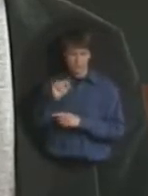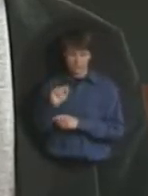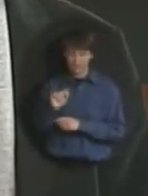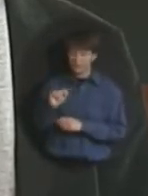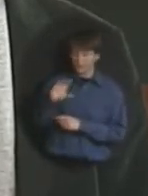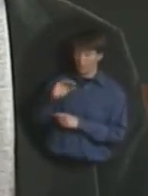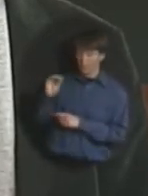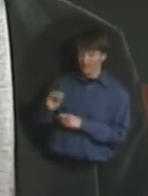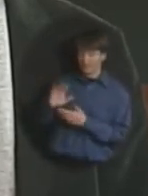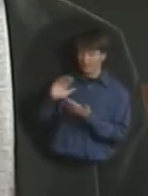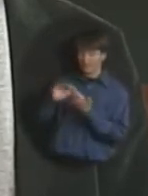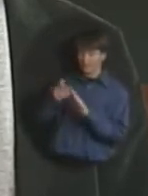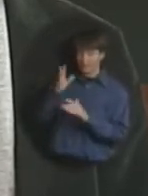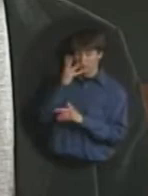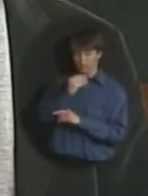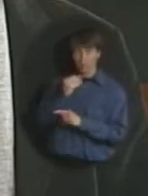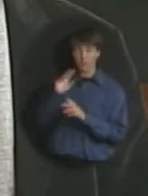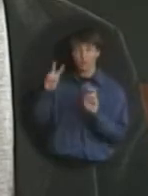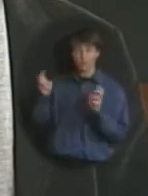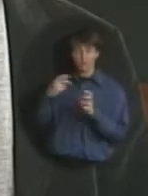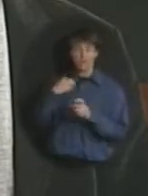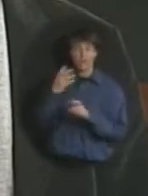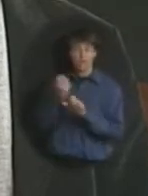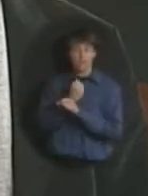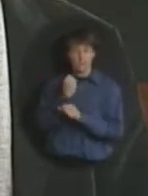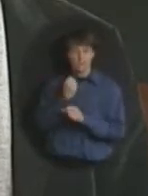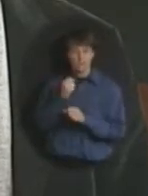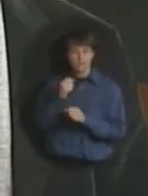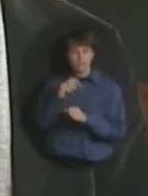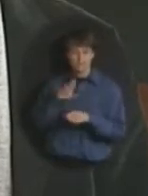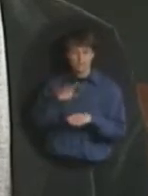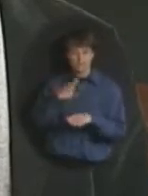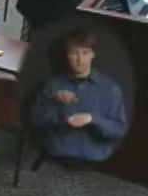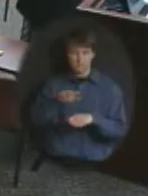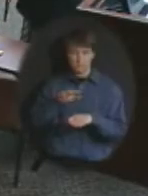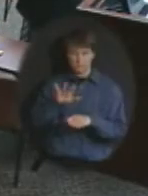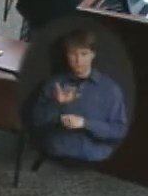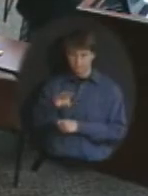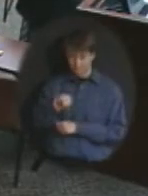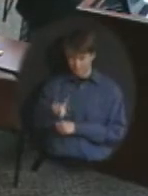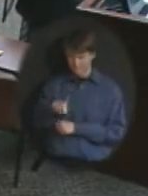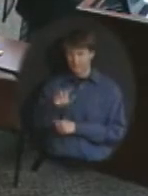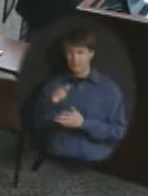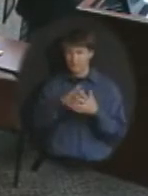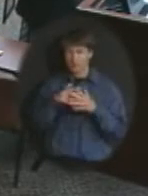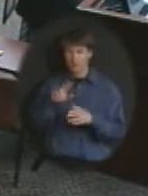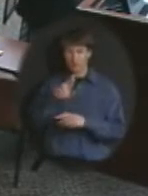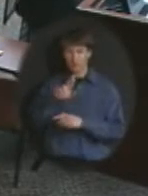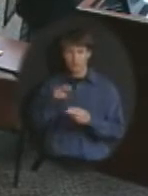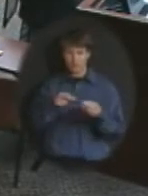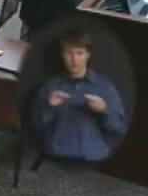won 3 2011 Mid-America Regional Emmys. Congratulations.